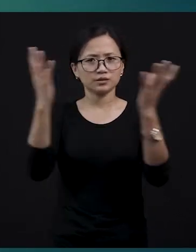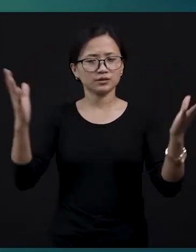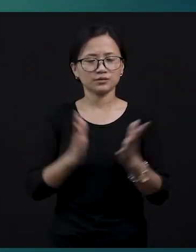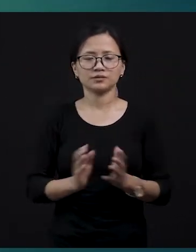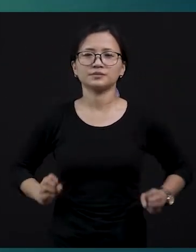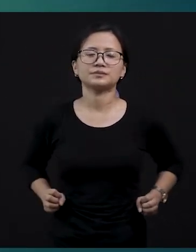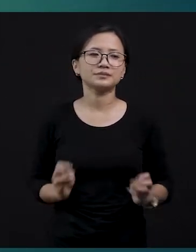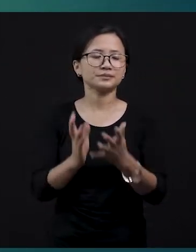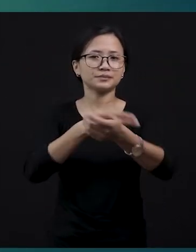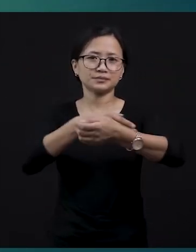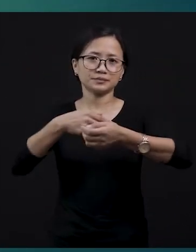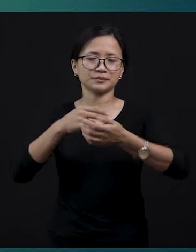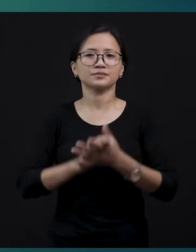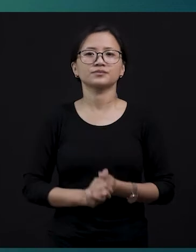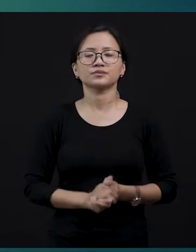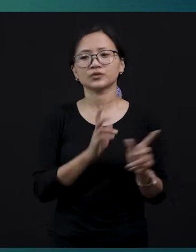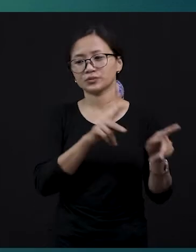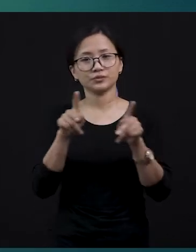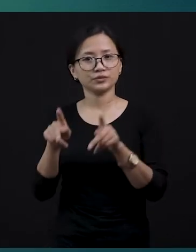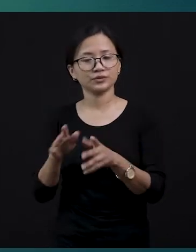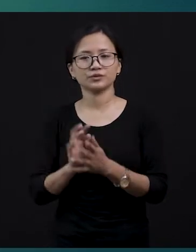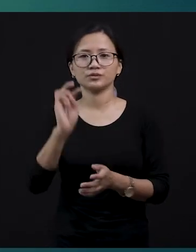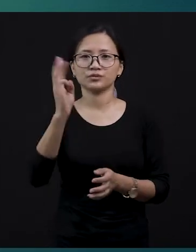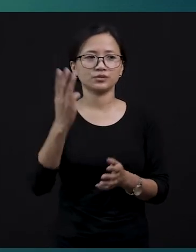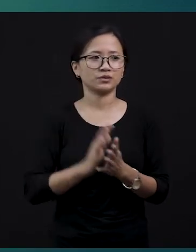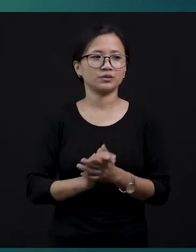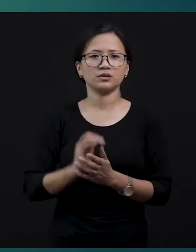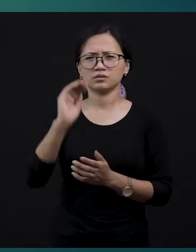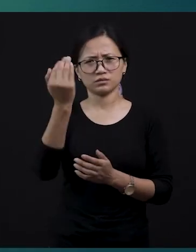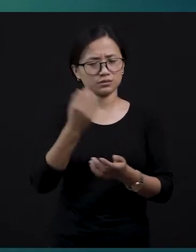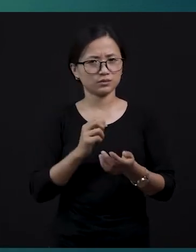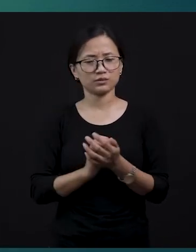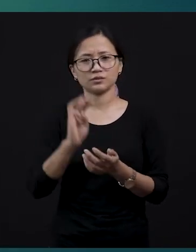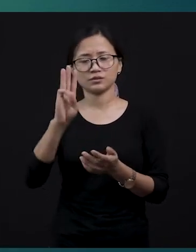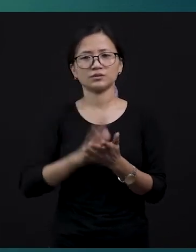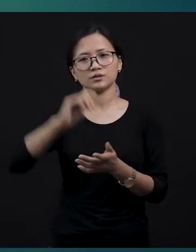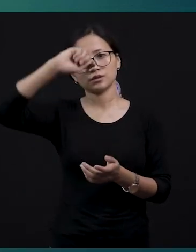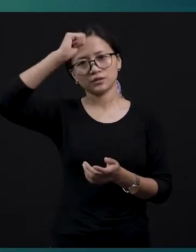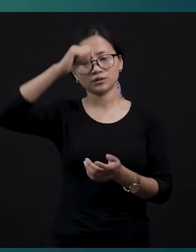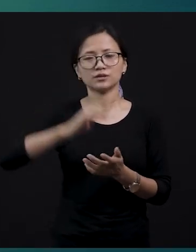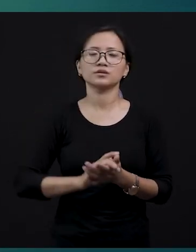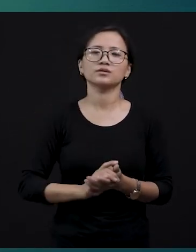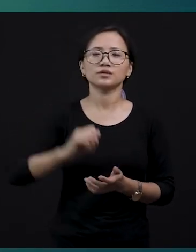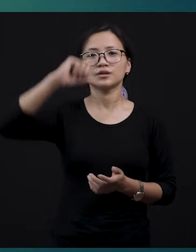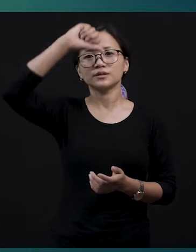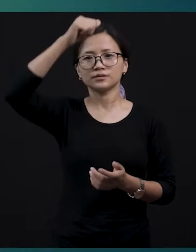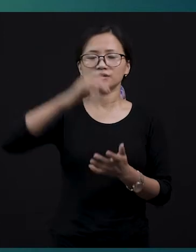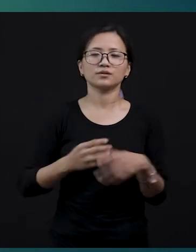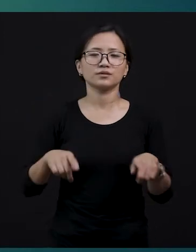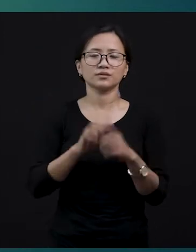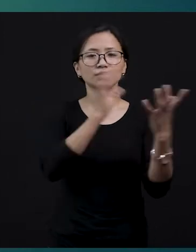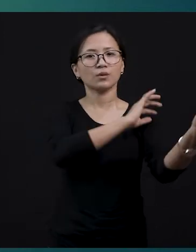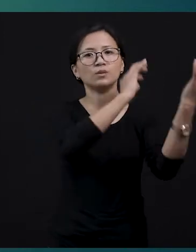be ready with names of deserts. I've just prepared 3, okay? Can you name some desert areas in India and the world? I've also included